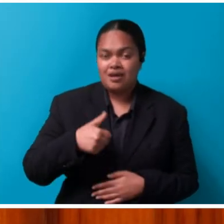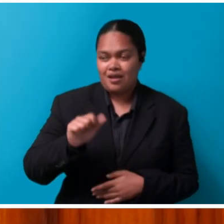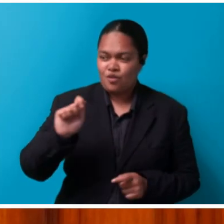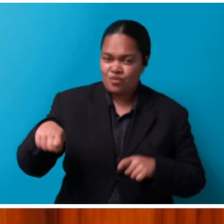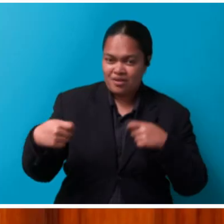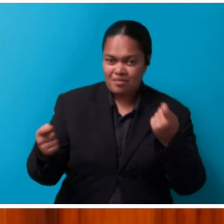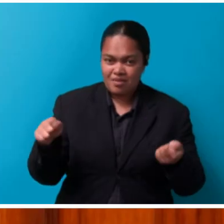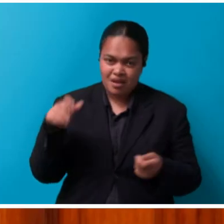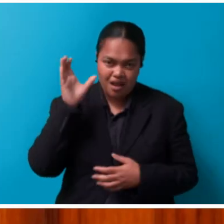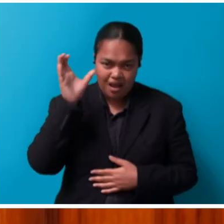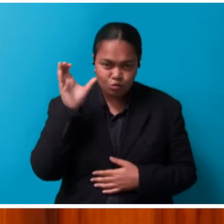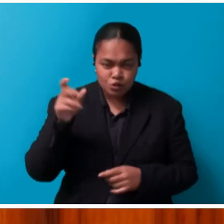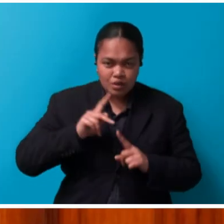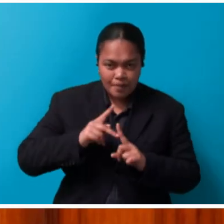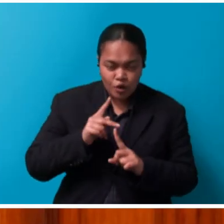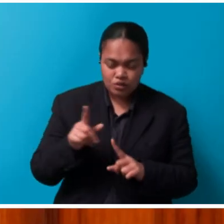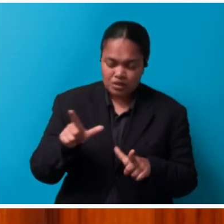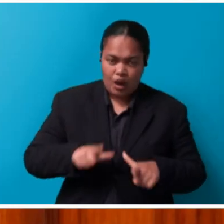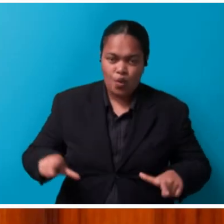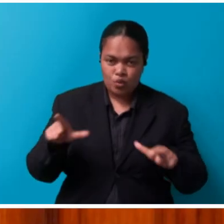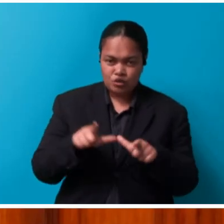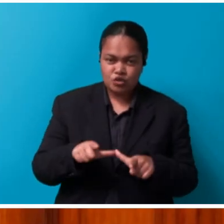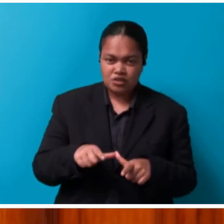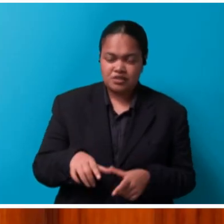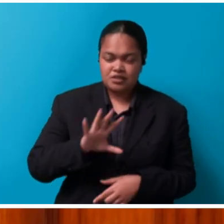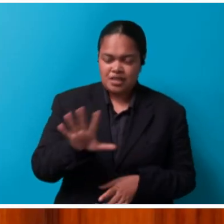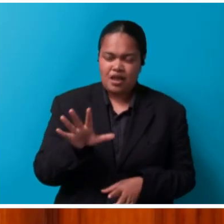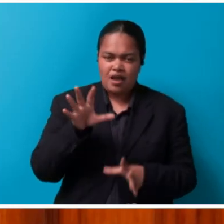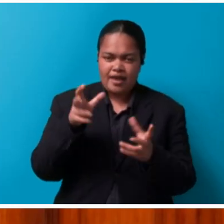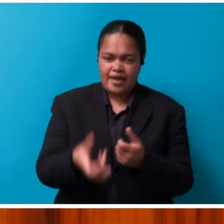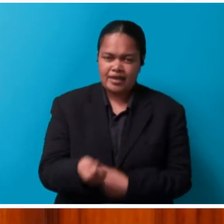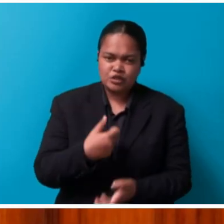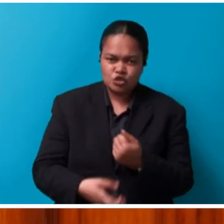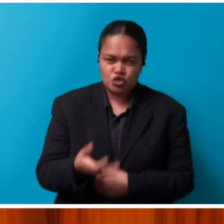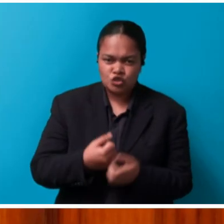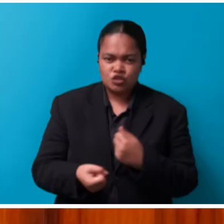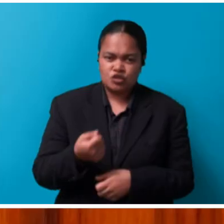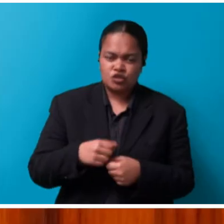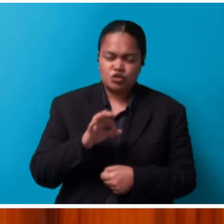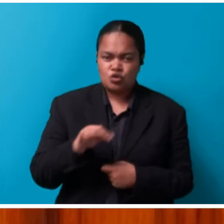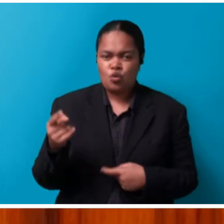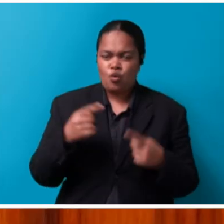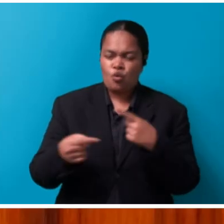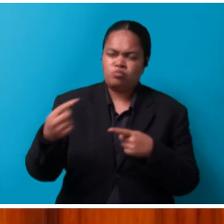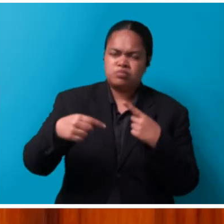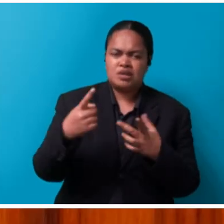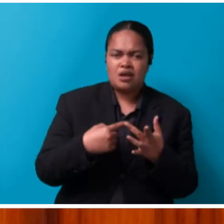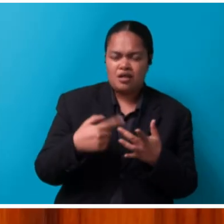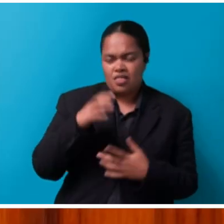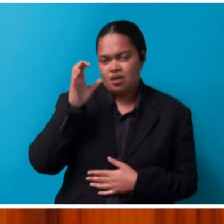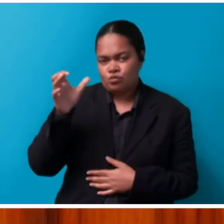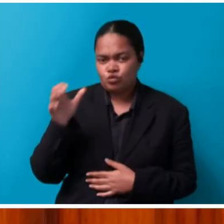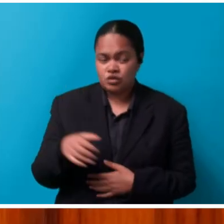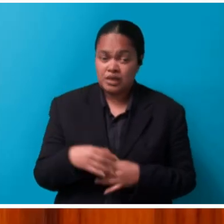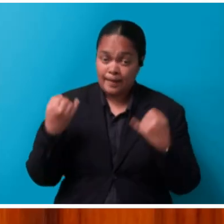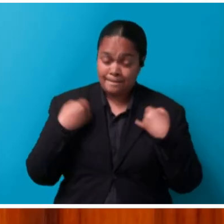countries to prioritize locations to have their catch processed and not transferred to competing foreign countries. Honourable Speaker, implementing